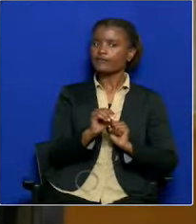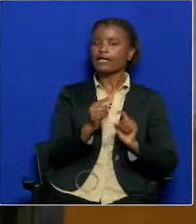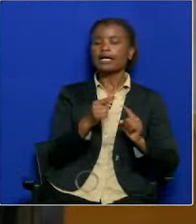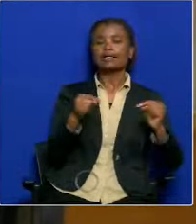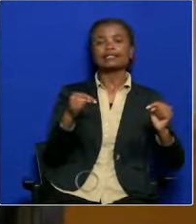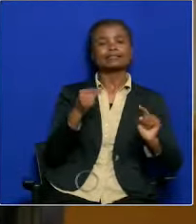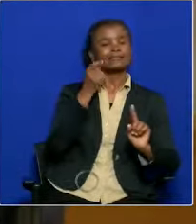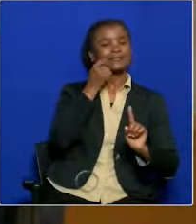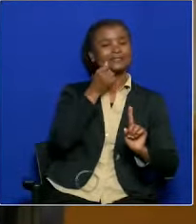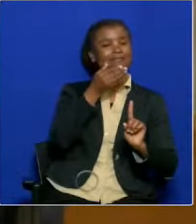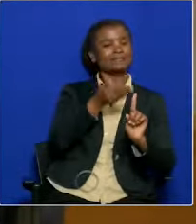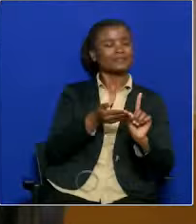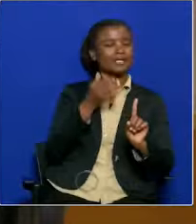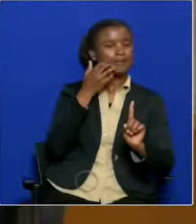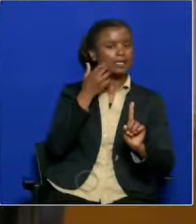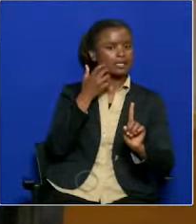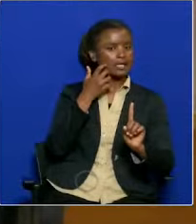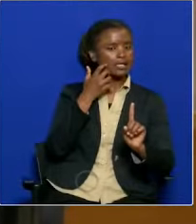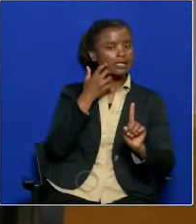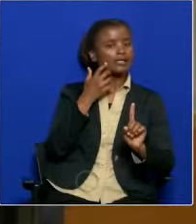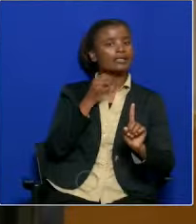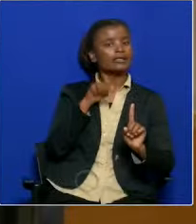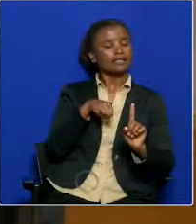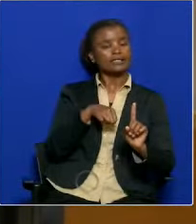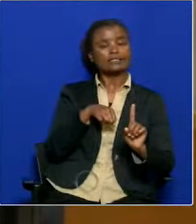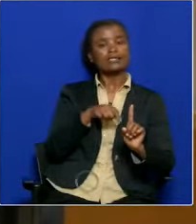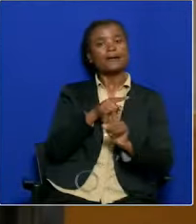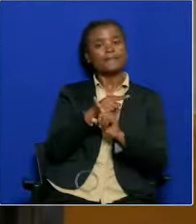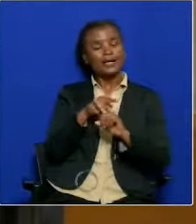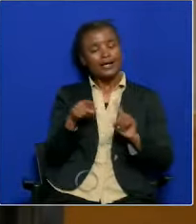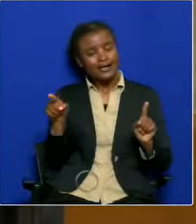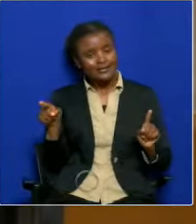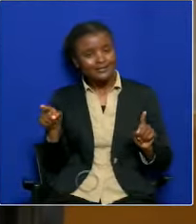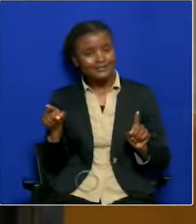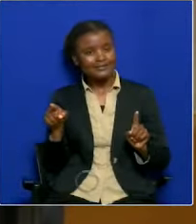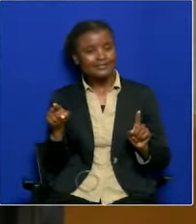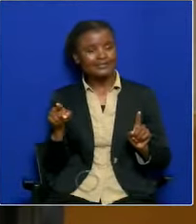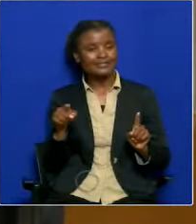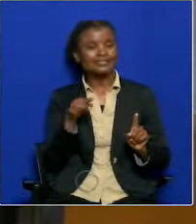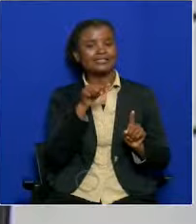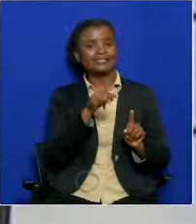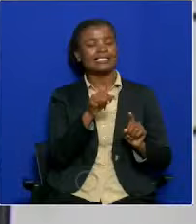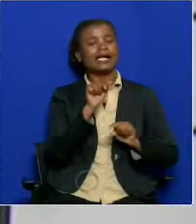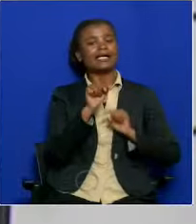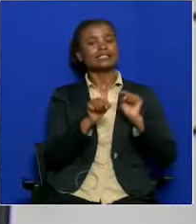stage, but allegations of criminality, and yet you still took a loan from him.